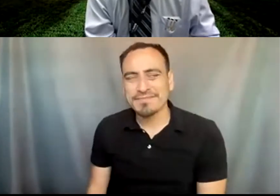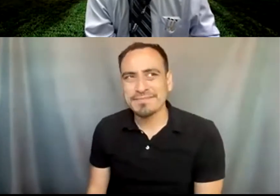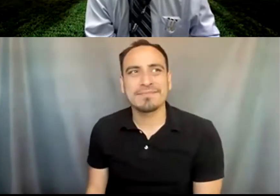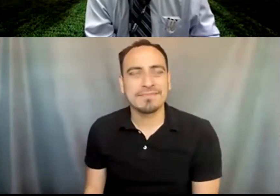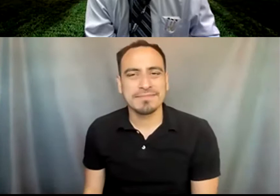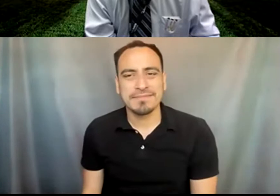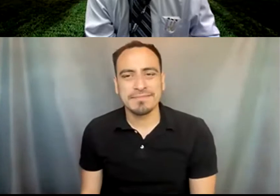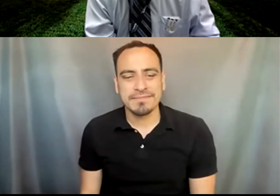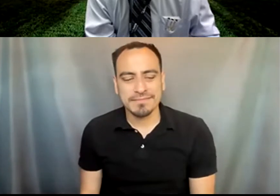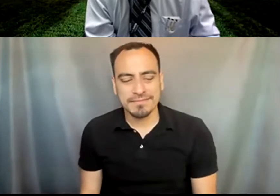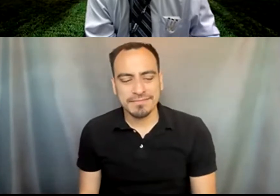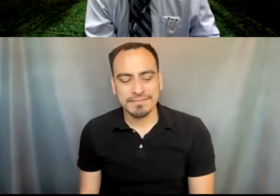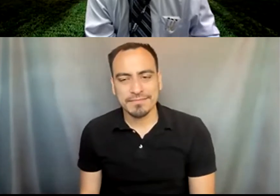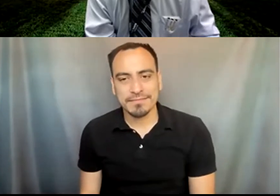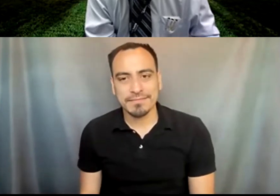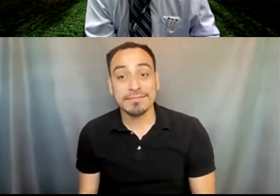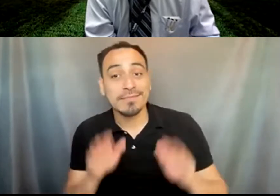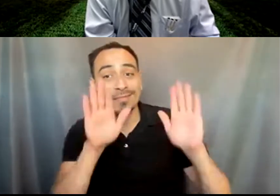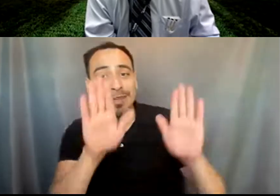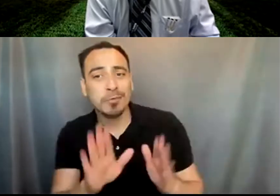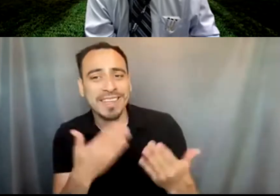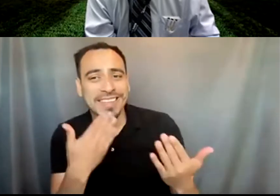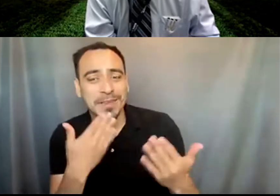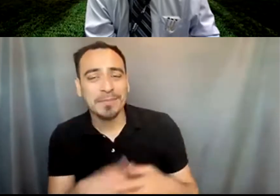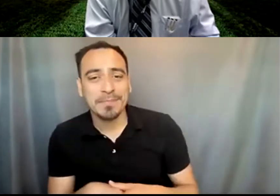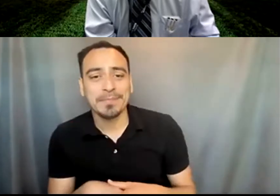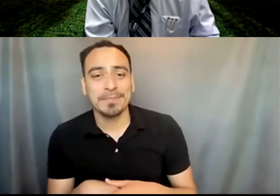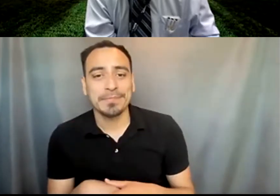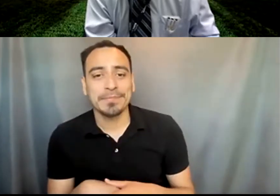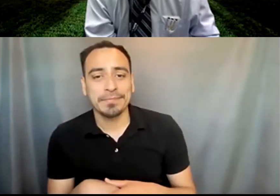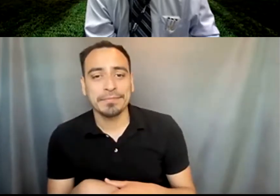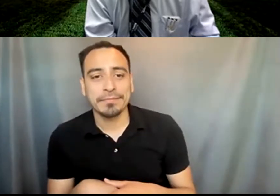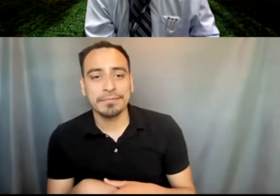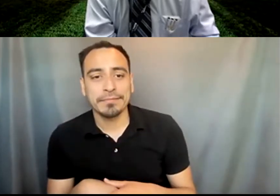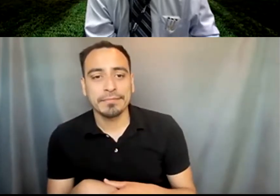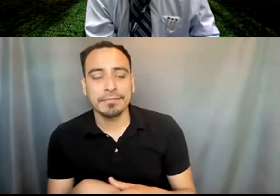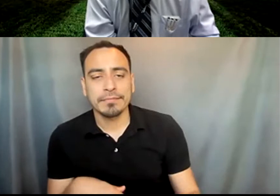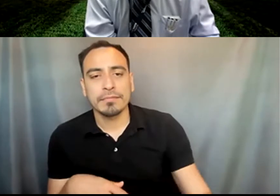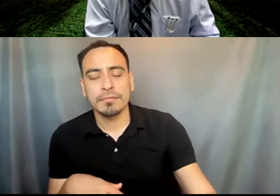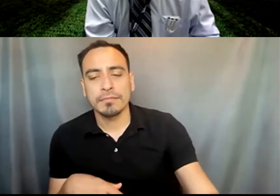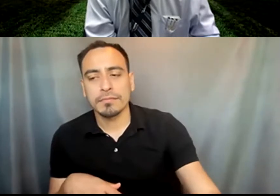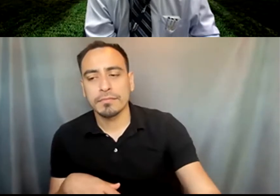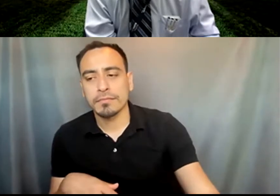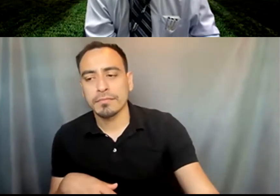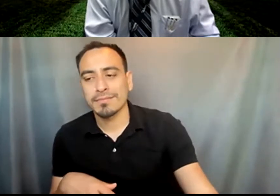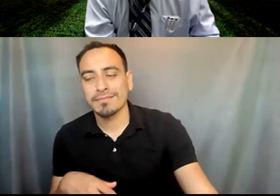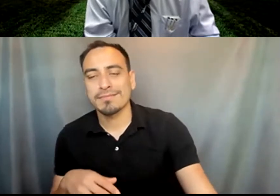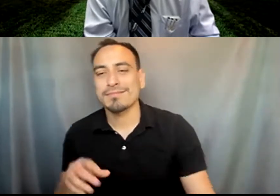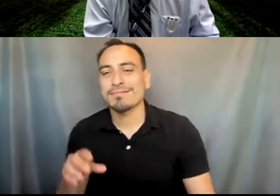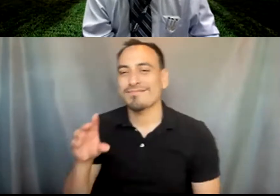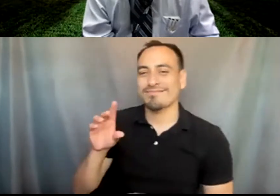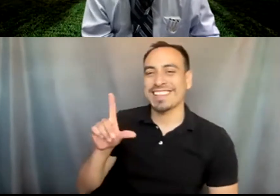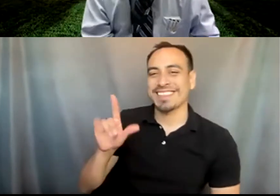Great. Thank you. So, Dr. K, I think you've probably said this